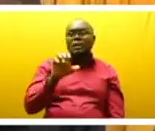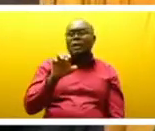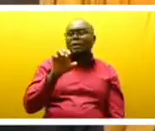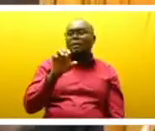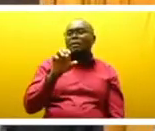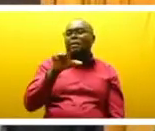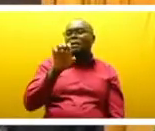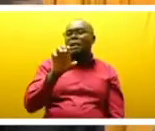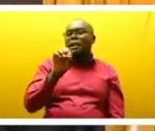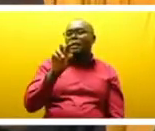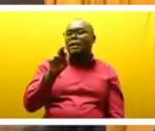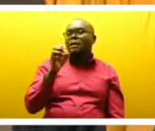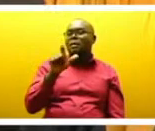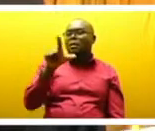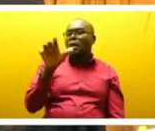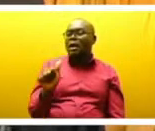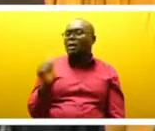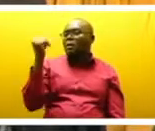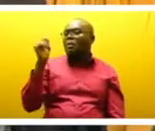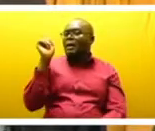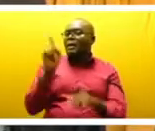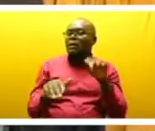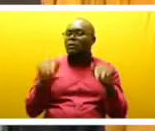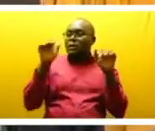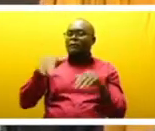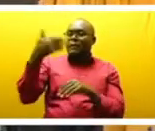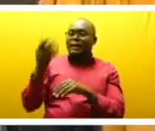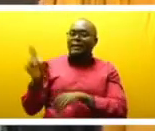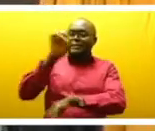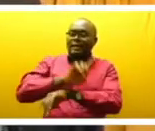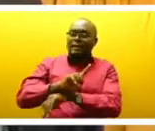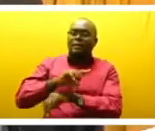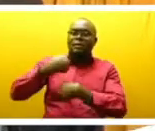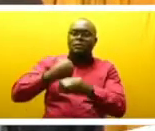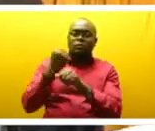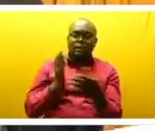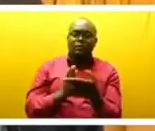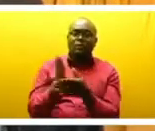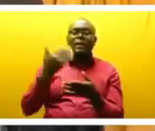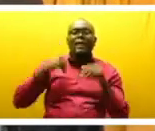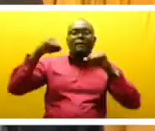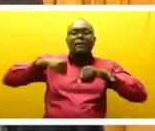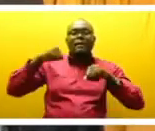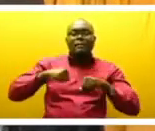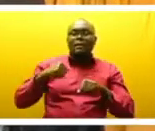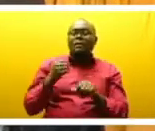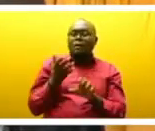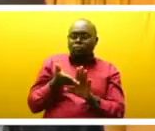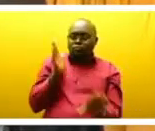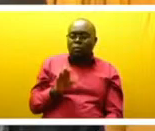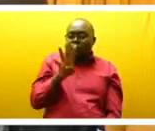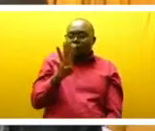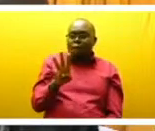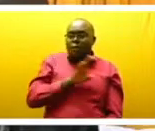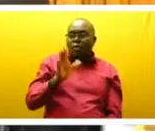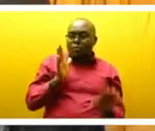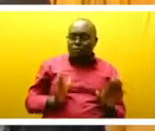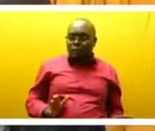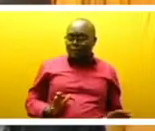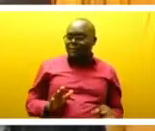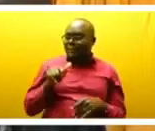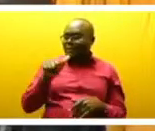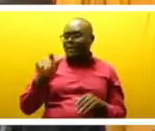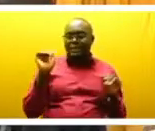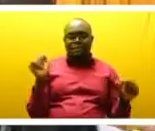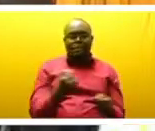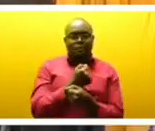would not have waited for an extra day, which he had, to build consensus on the 4 walk-away commissioners. It was not possible.